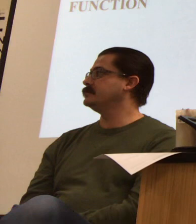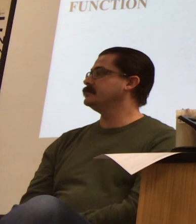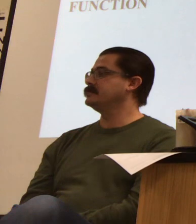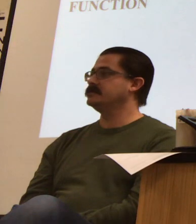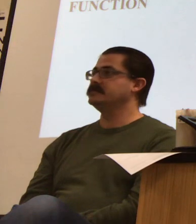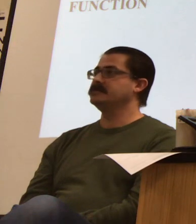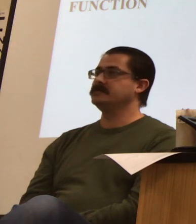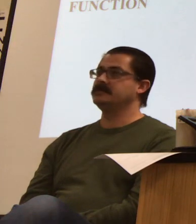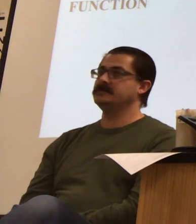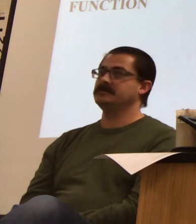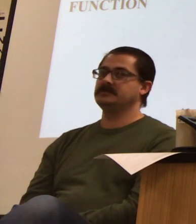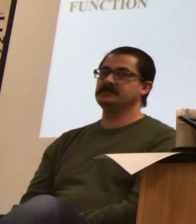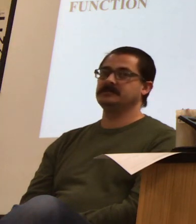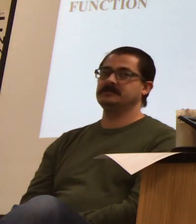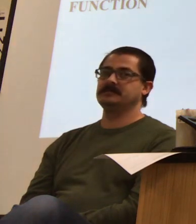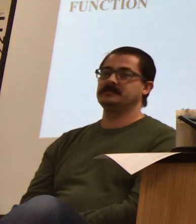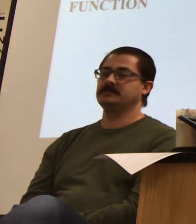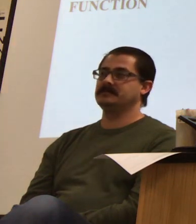with the unaided eye.